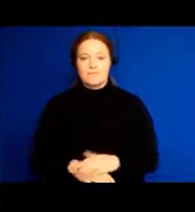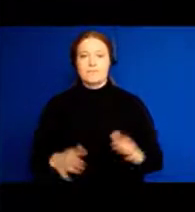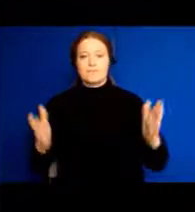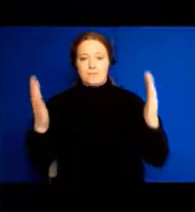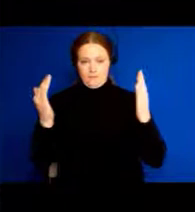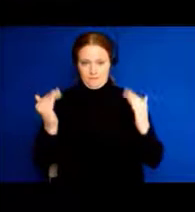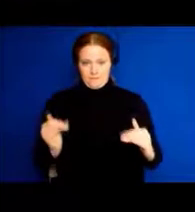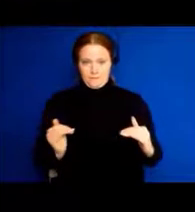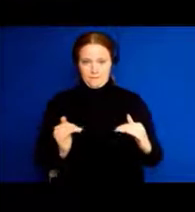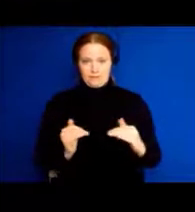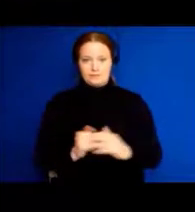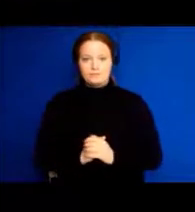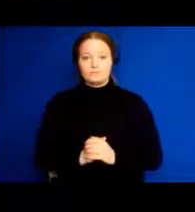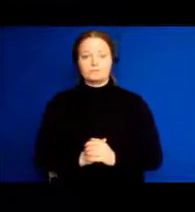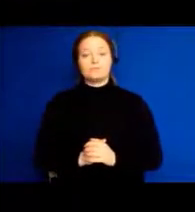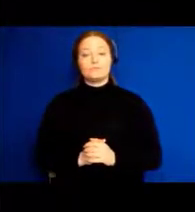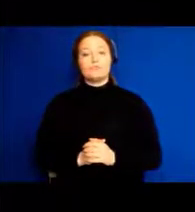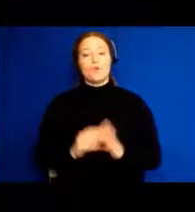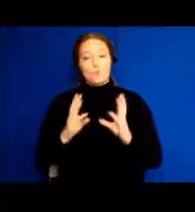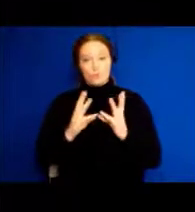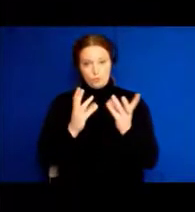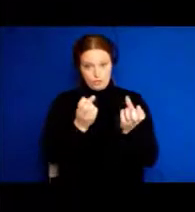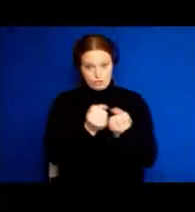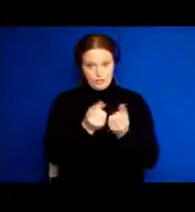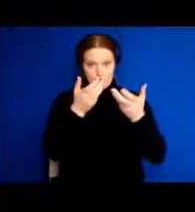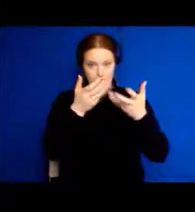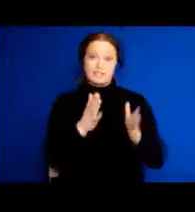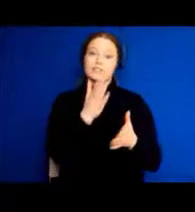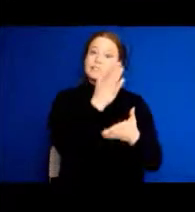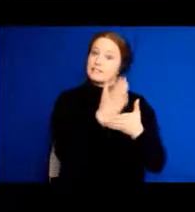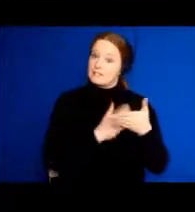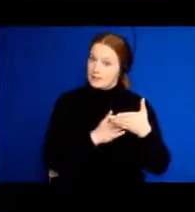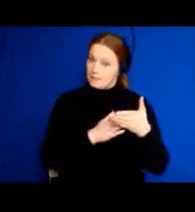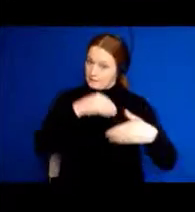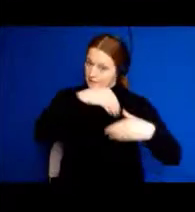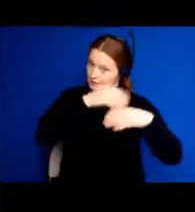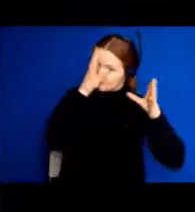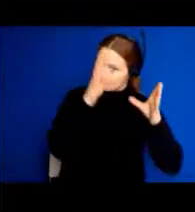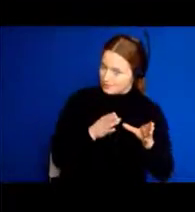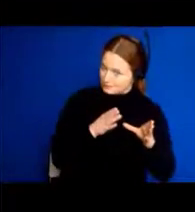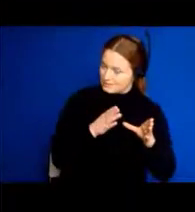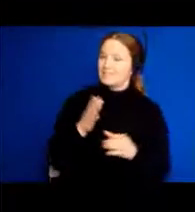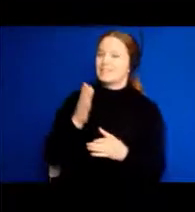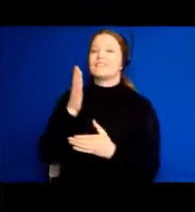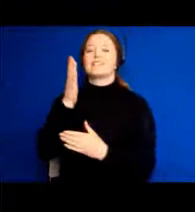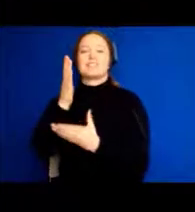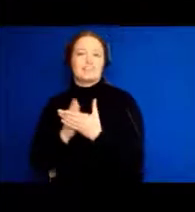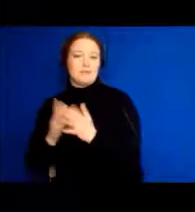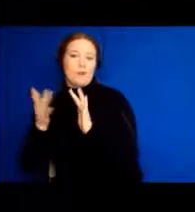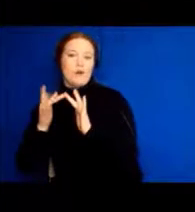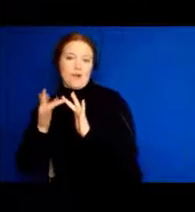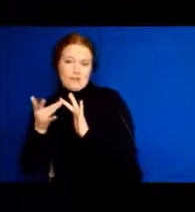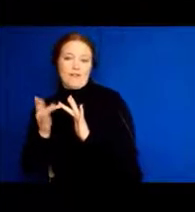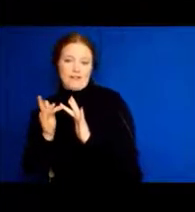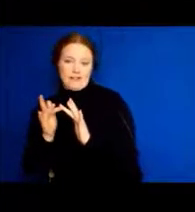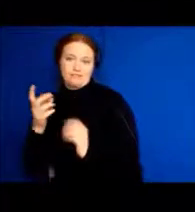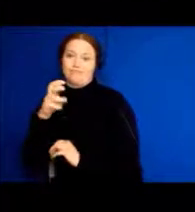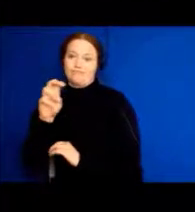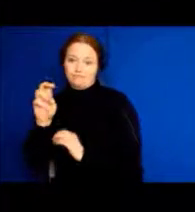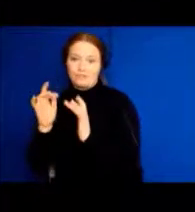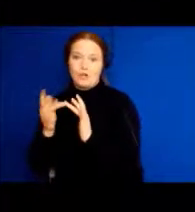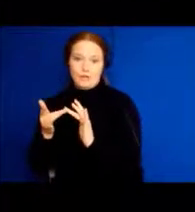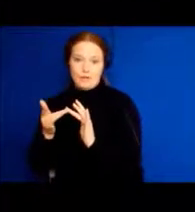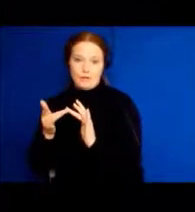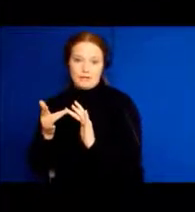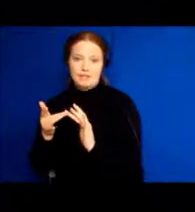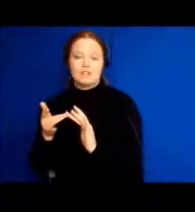of these workshops, some in person and some actually online as well after COVID, that it was really important to take what we